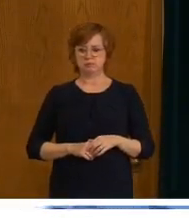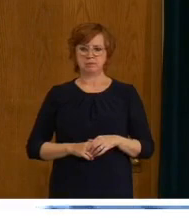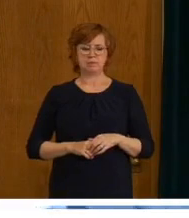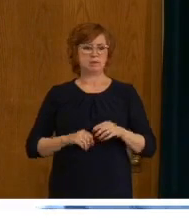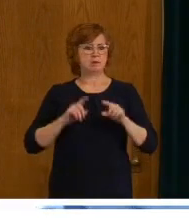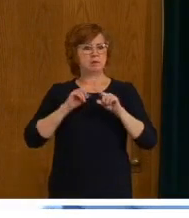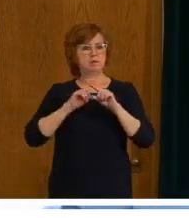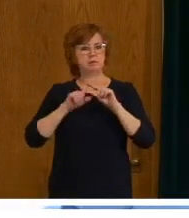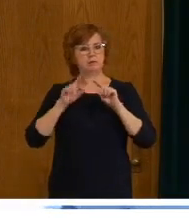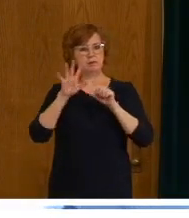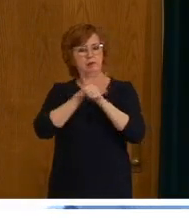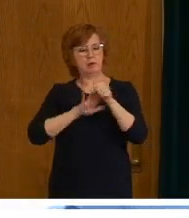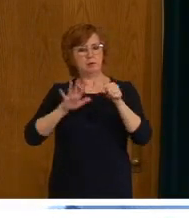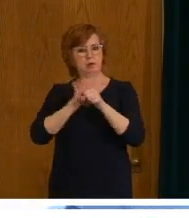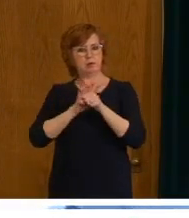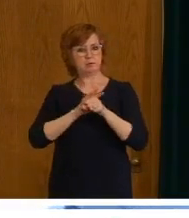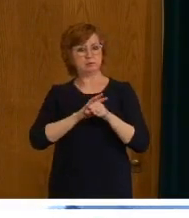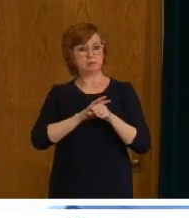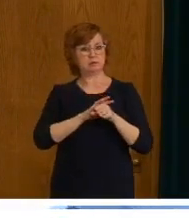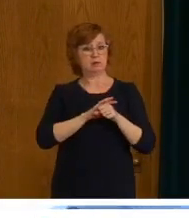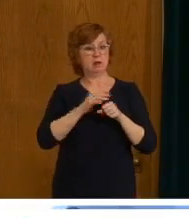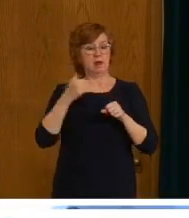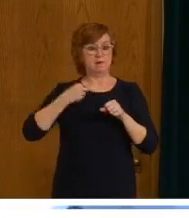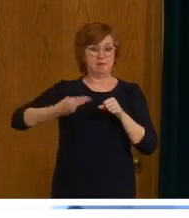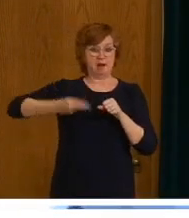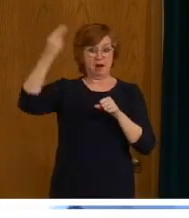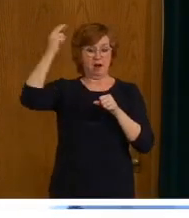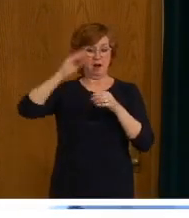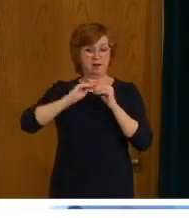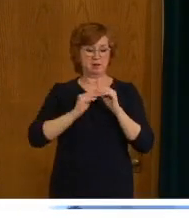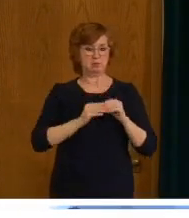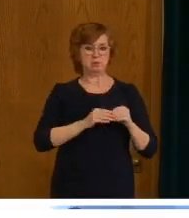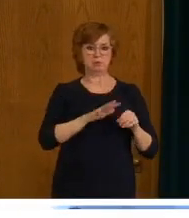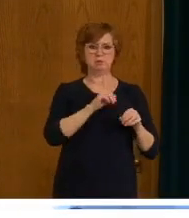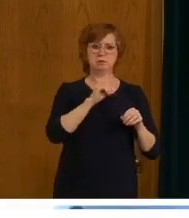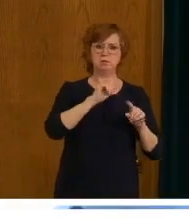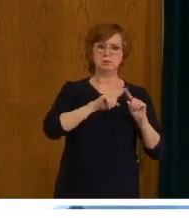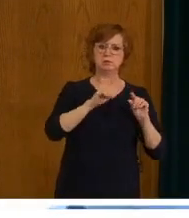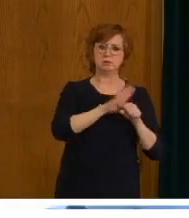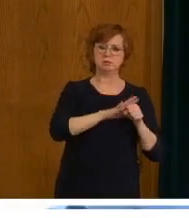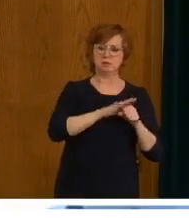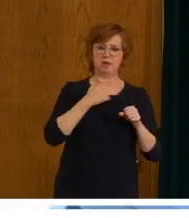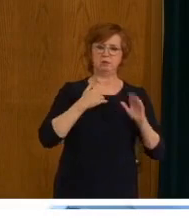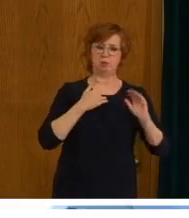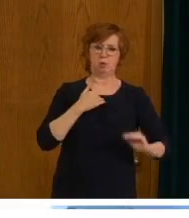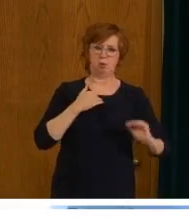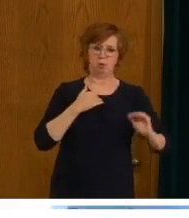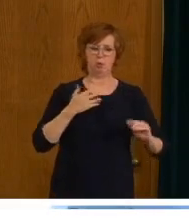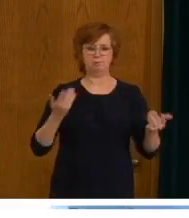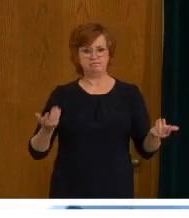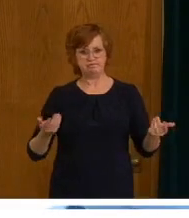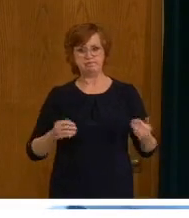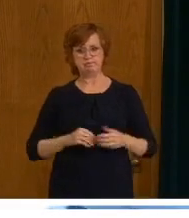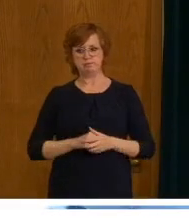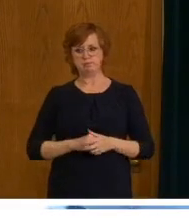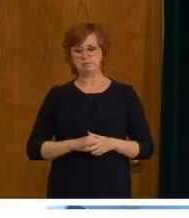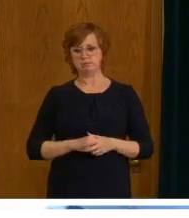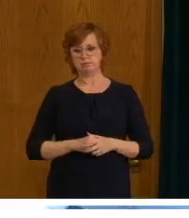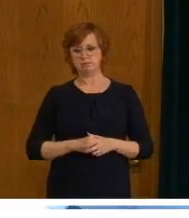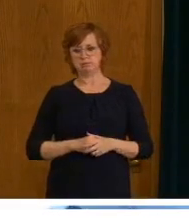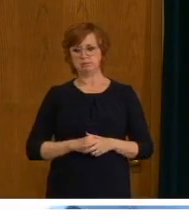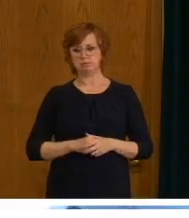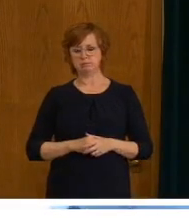and so sometimes, there is a need, like the Premier said, for local leaders to also support vaccine programs